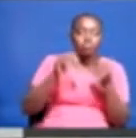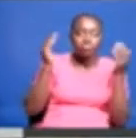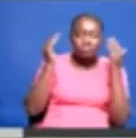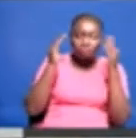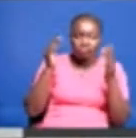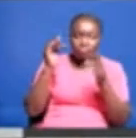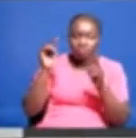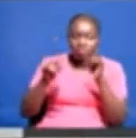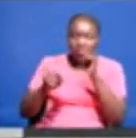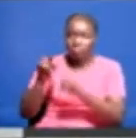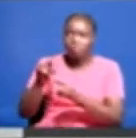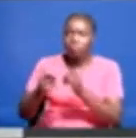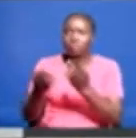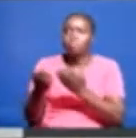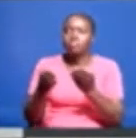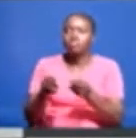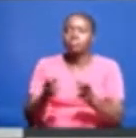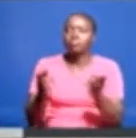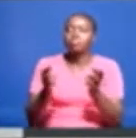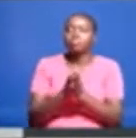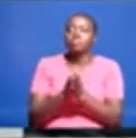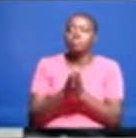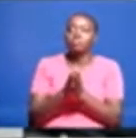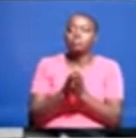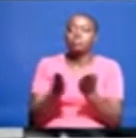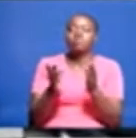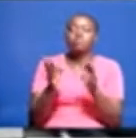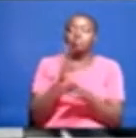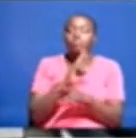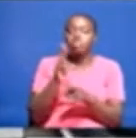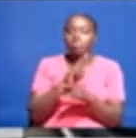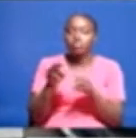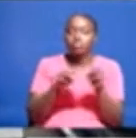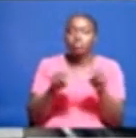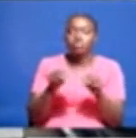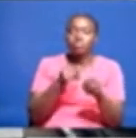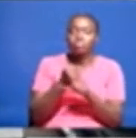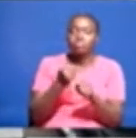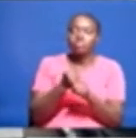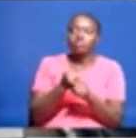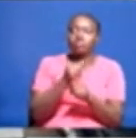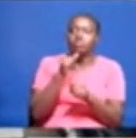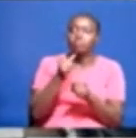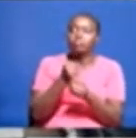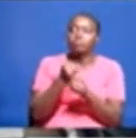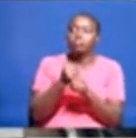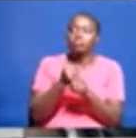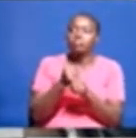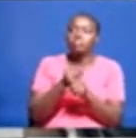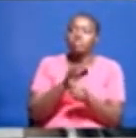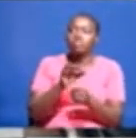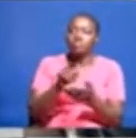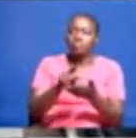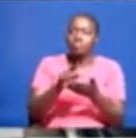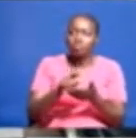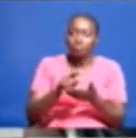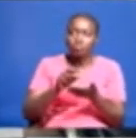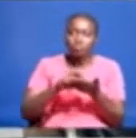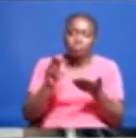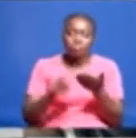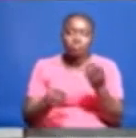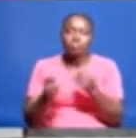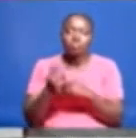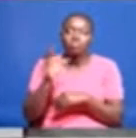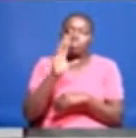diversified business model and robust risk management framework. Non-performing loans portfolio reduced by 11% on the back